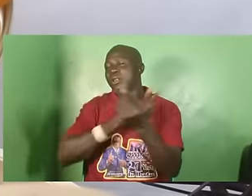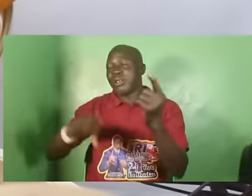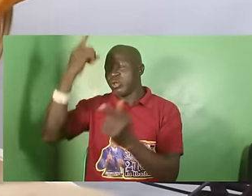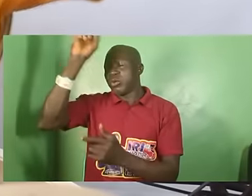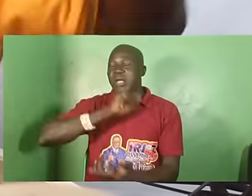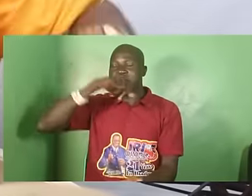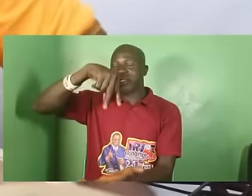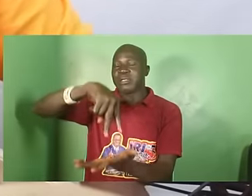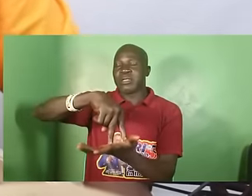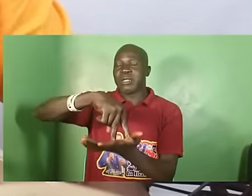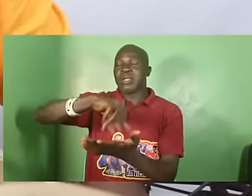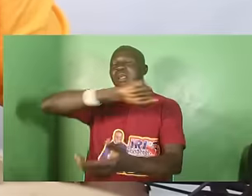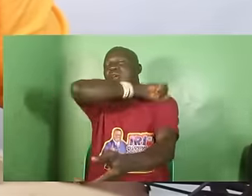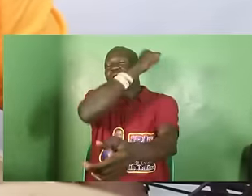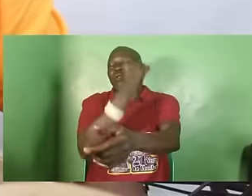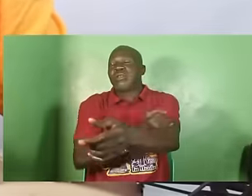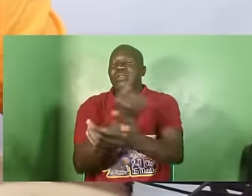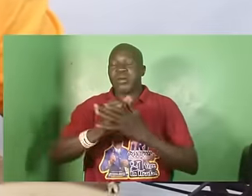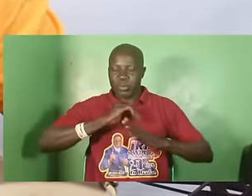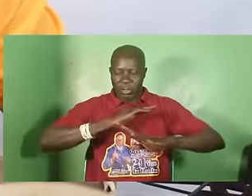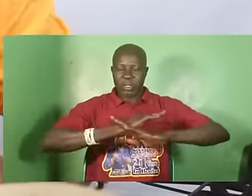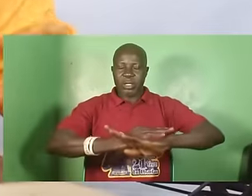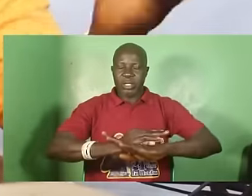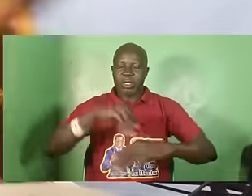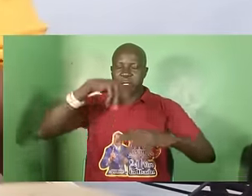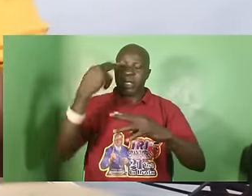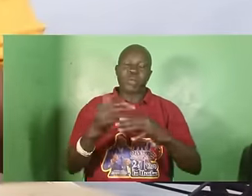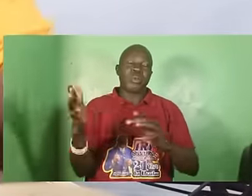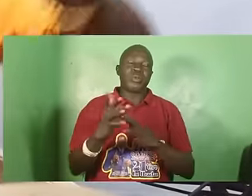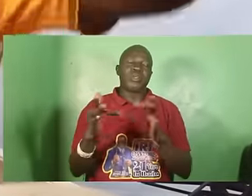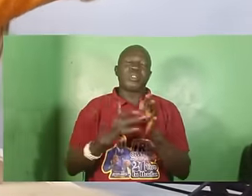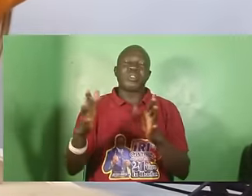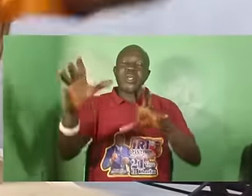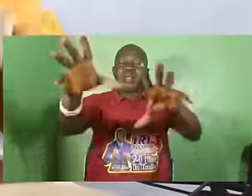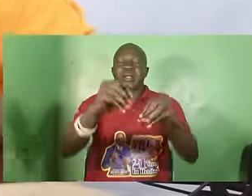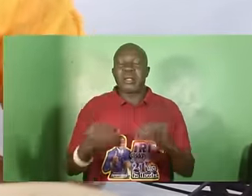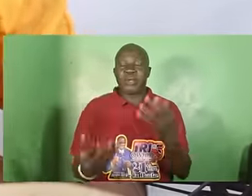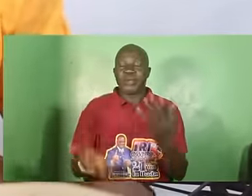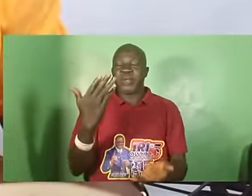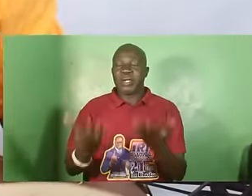Eni ti emi do. The word I stand. I say under the duro ye. Authority of the Lord. Oh, yeah, Bina.